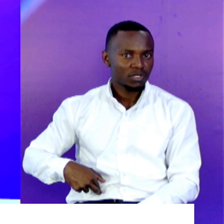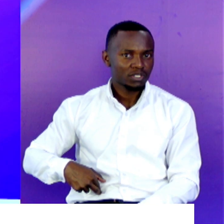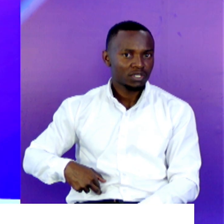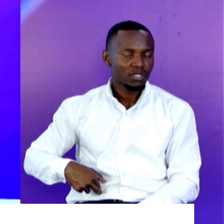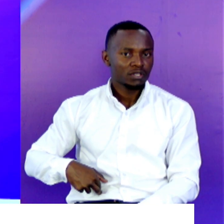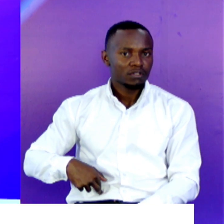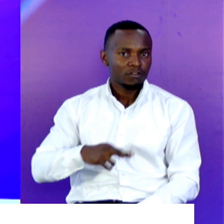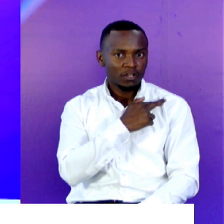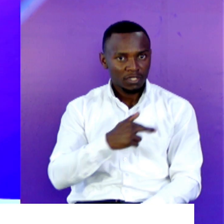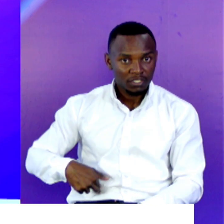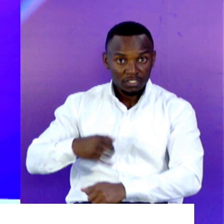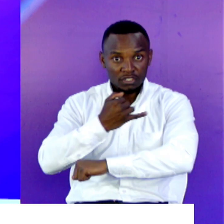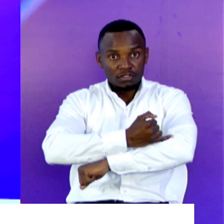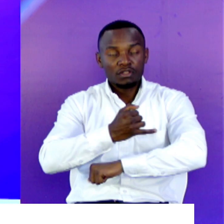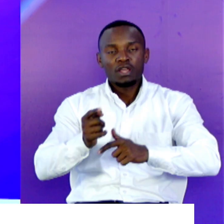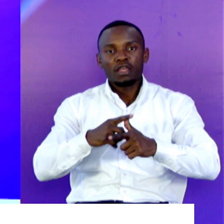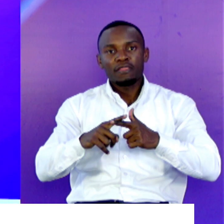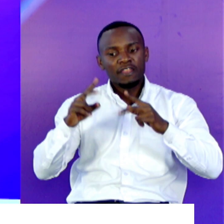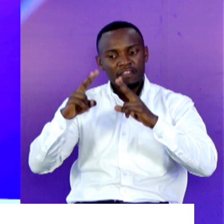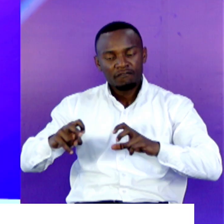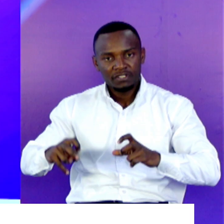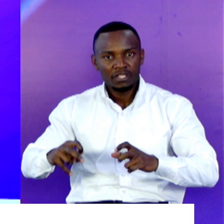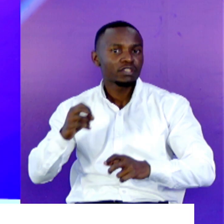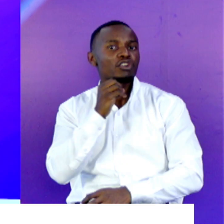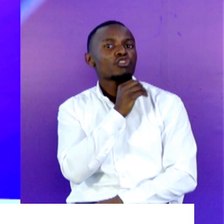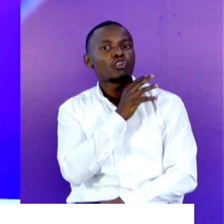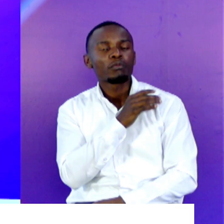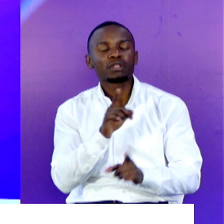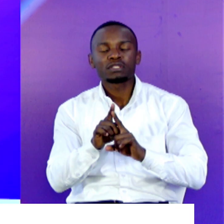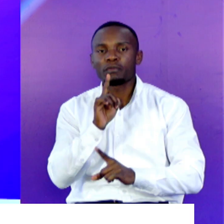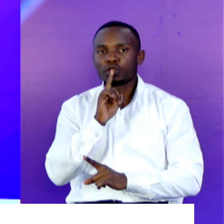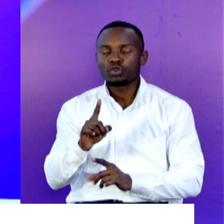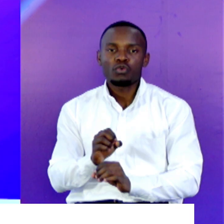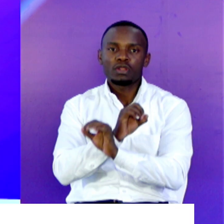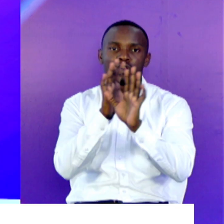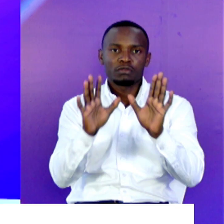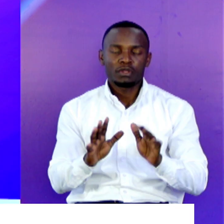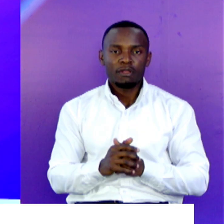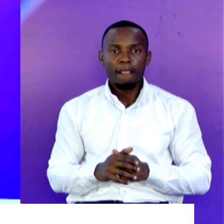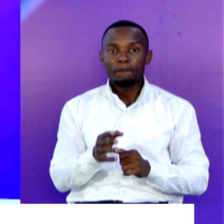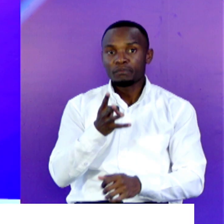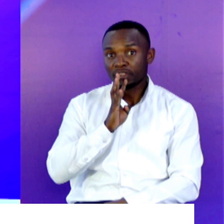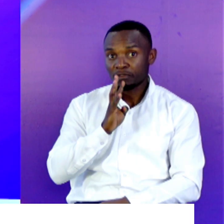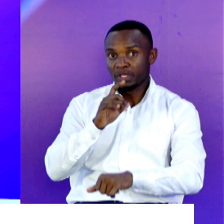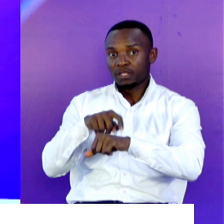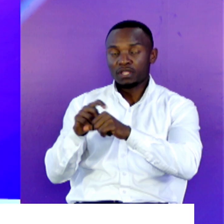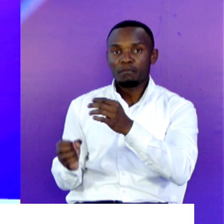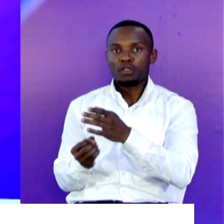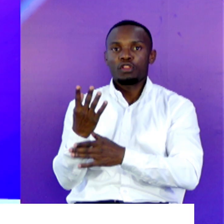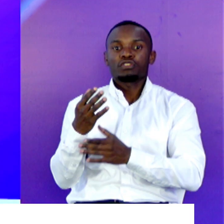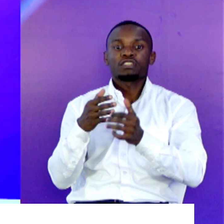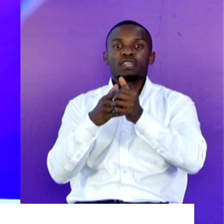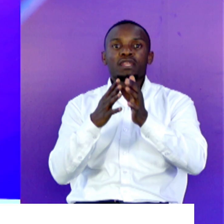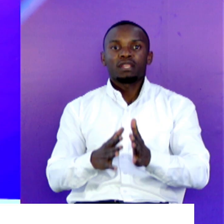ensuring financial transparency. Speaking during the launch, the leaders emphasized that the